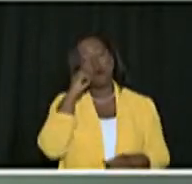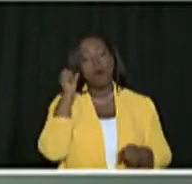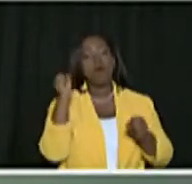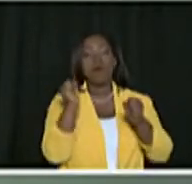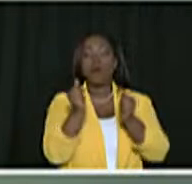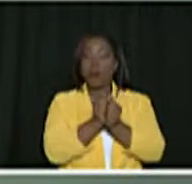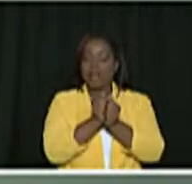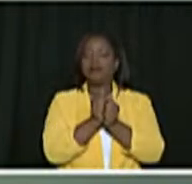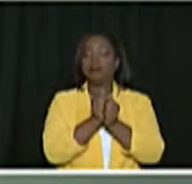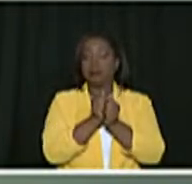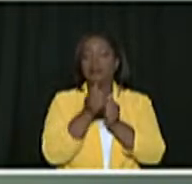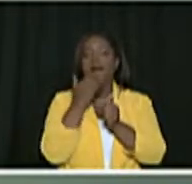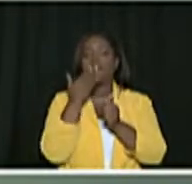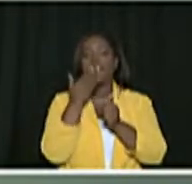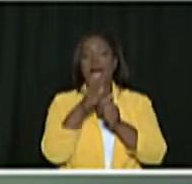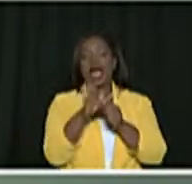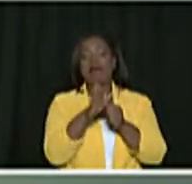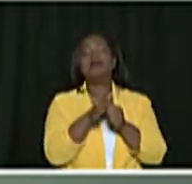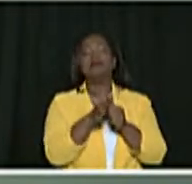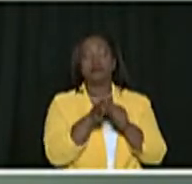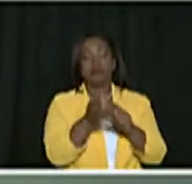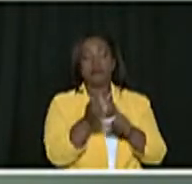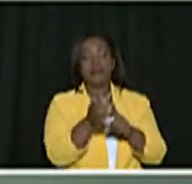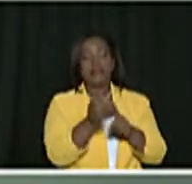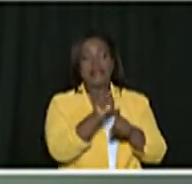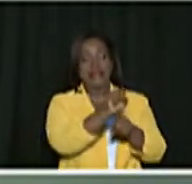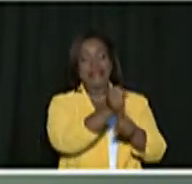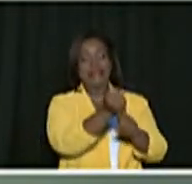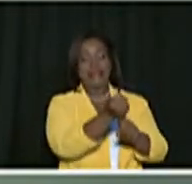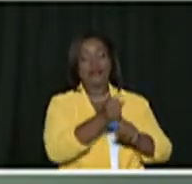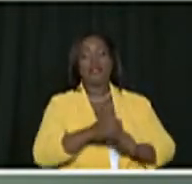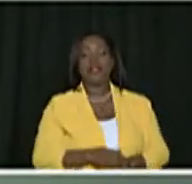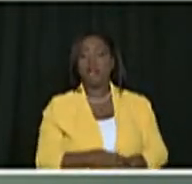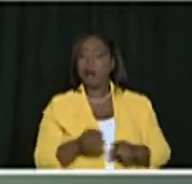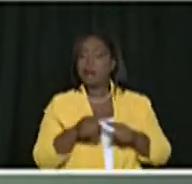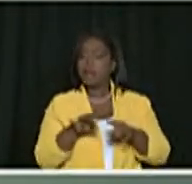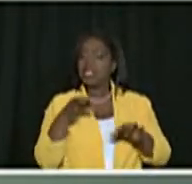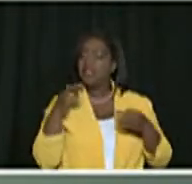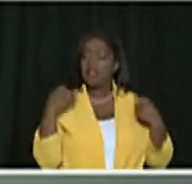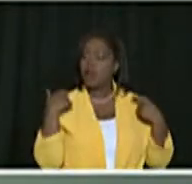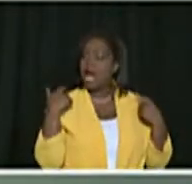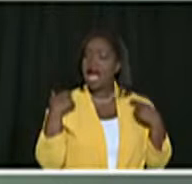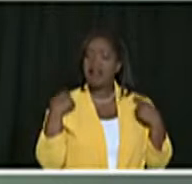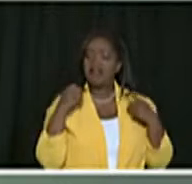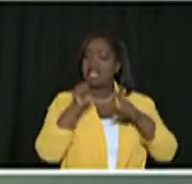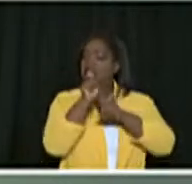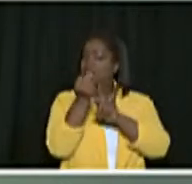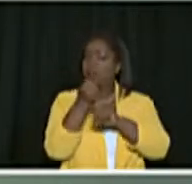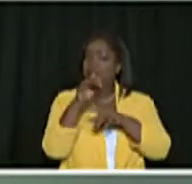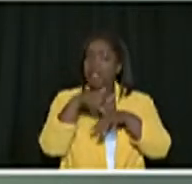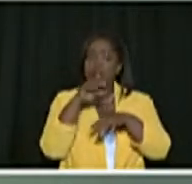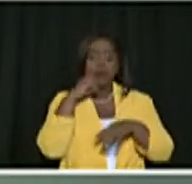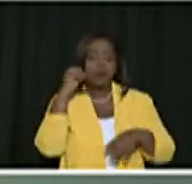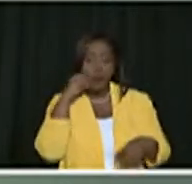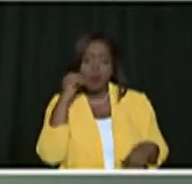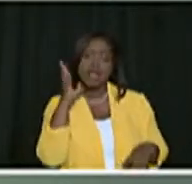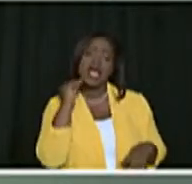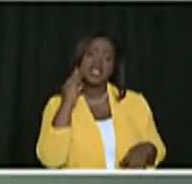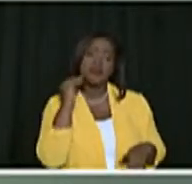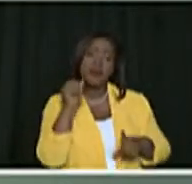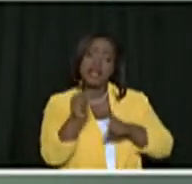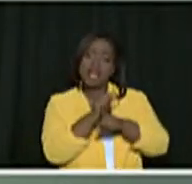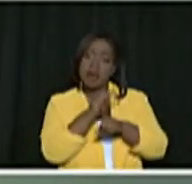numbers that Robert gave. Once you have an issue at home, if you are being abused or harassed in any way, contact